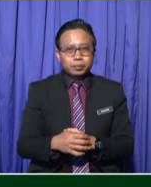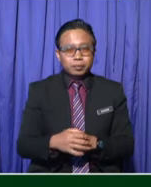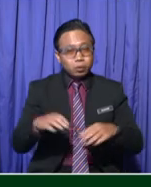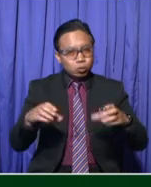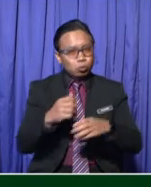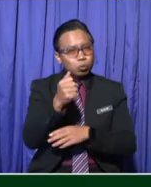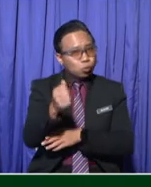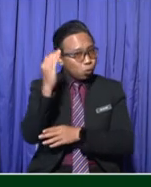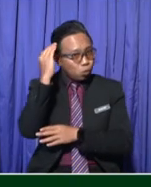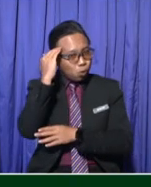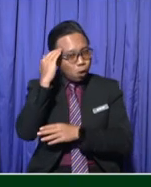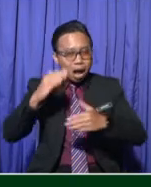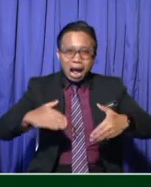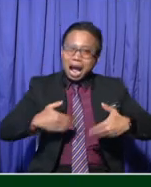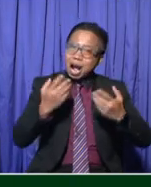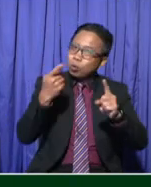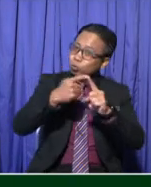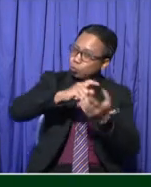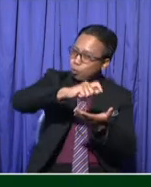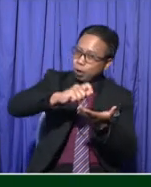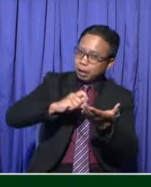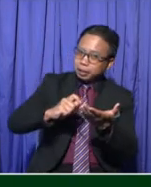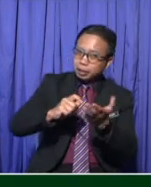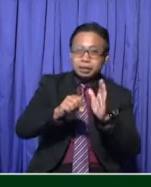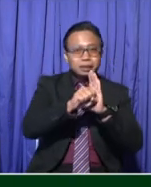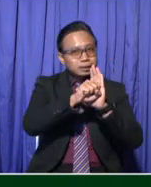Do you know how to write the symbol of addition?